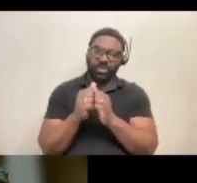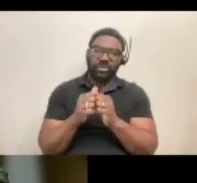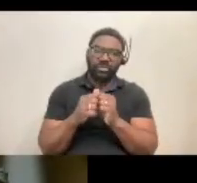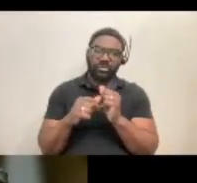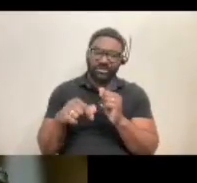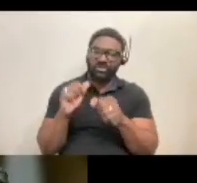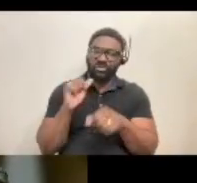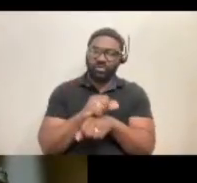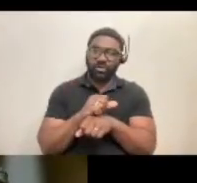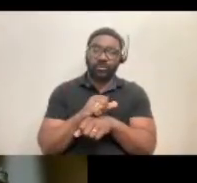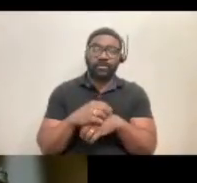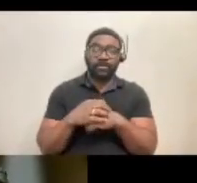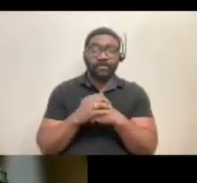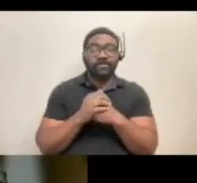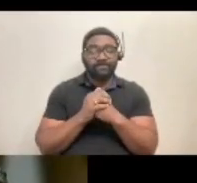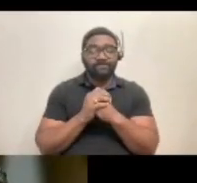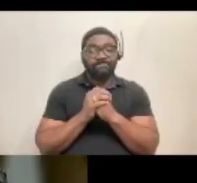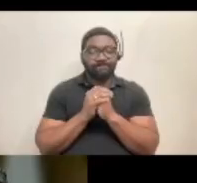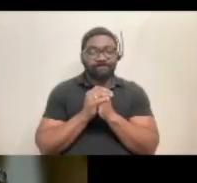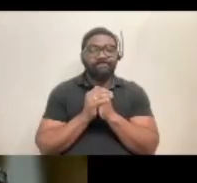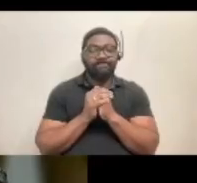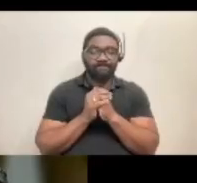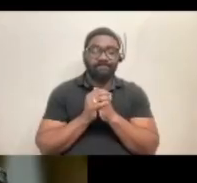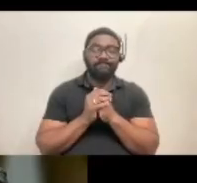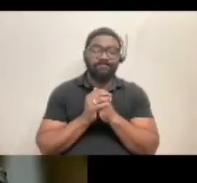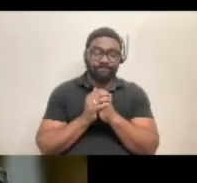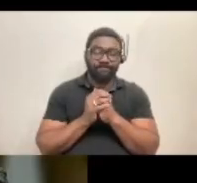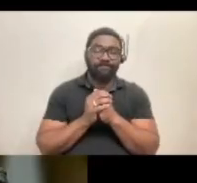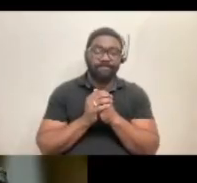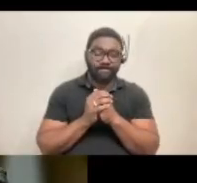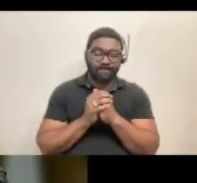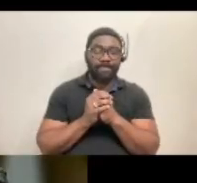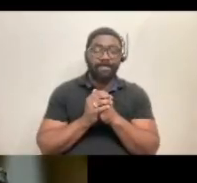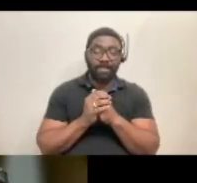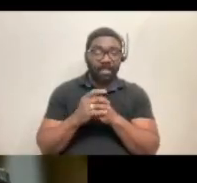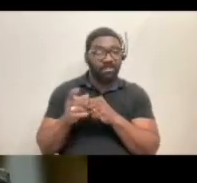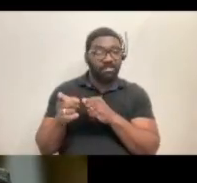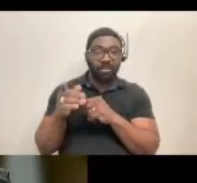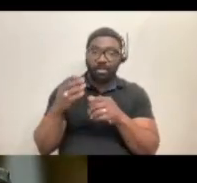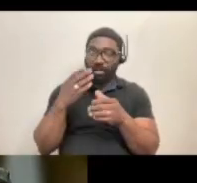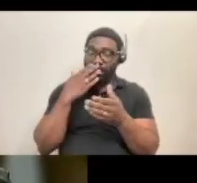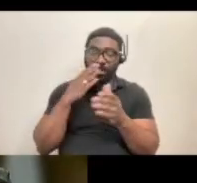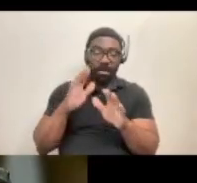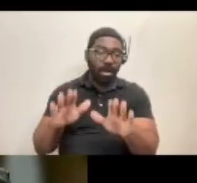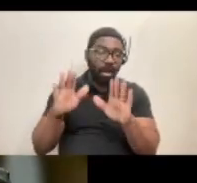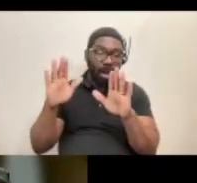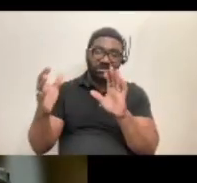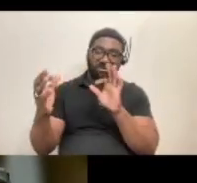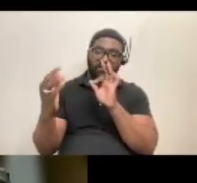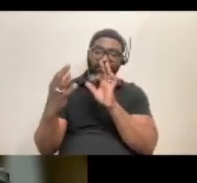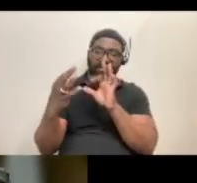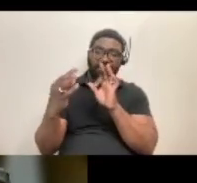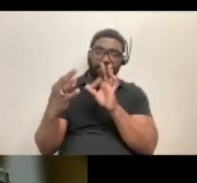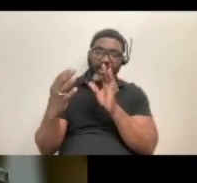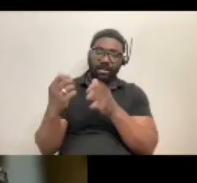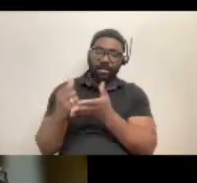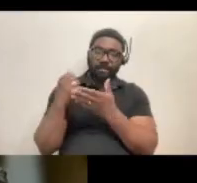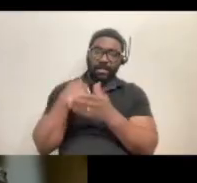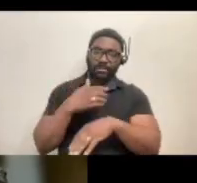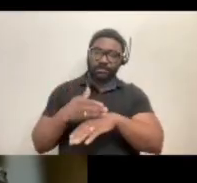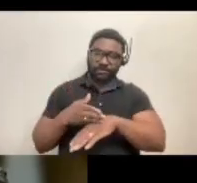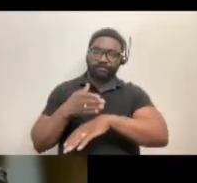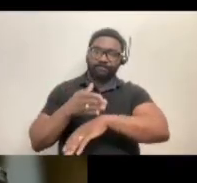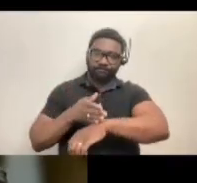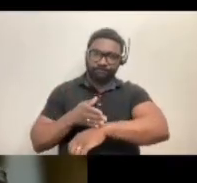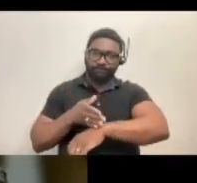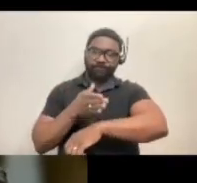much a sounding board and providing us feedback and helping these courses become better every